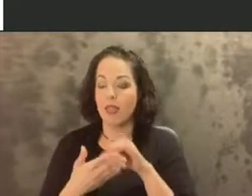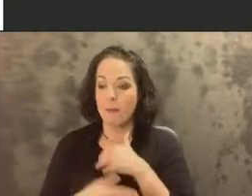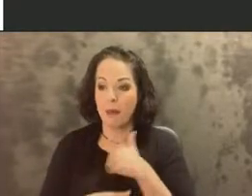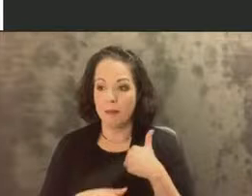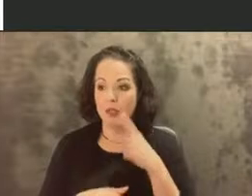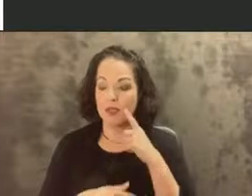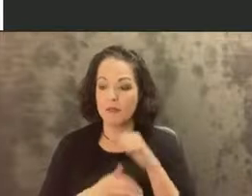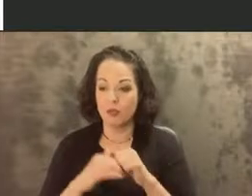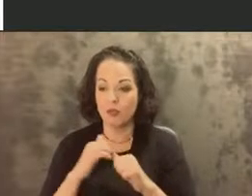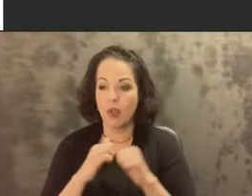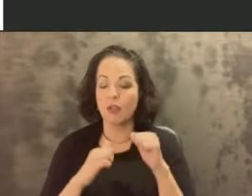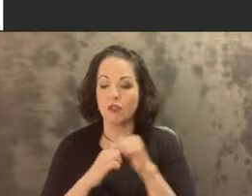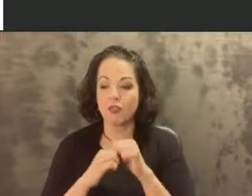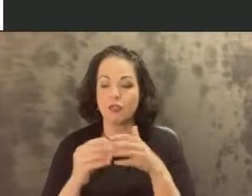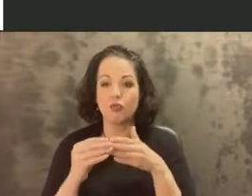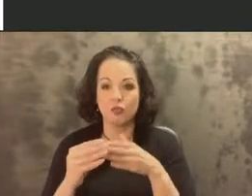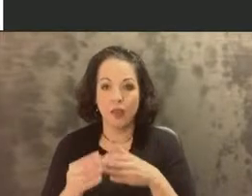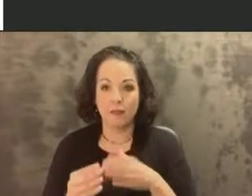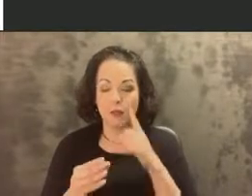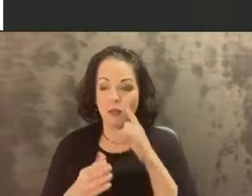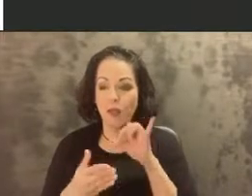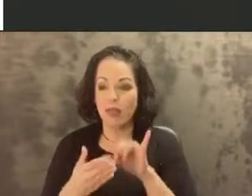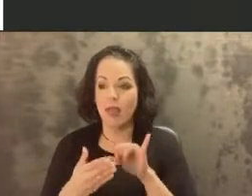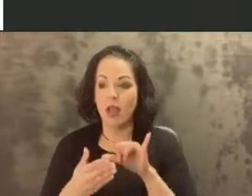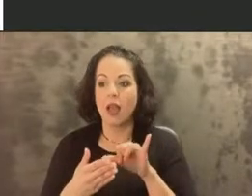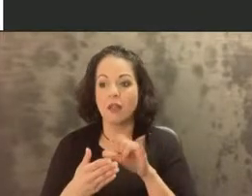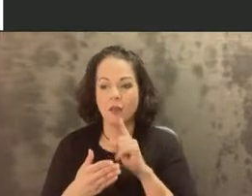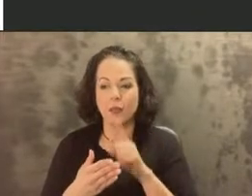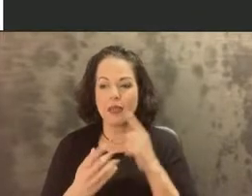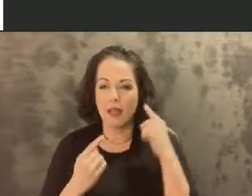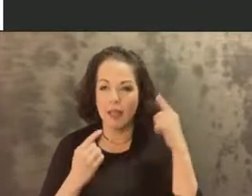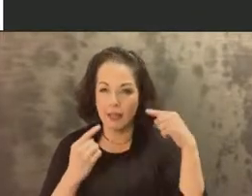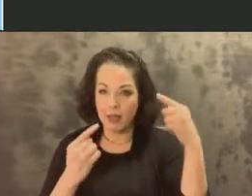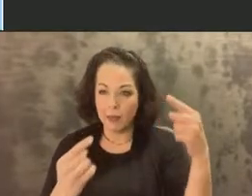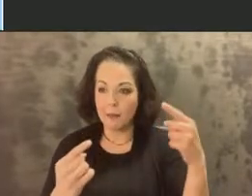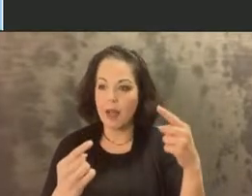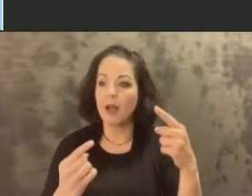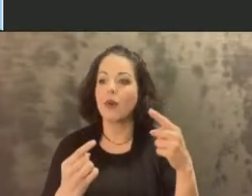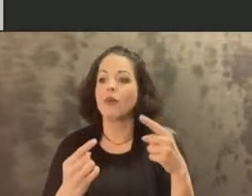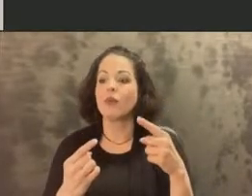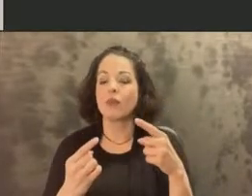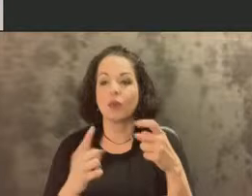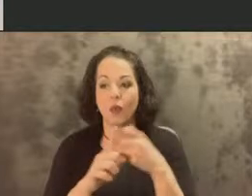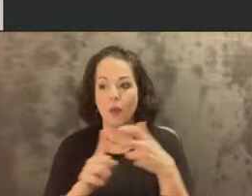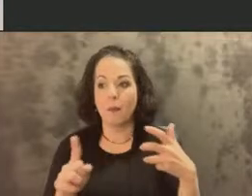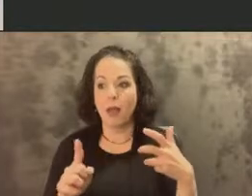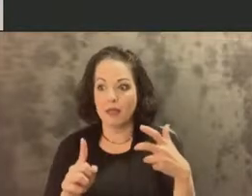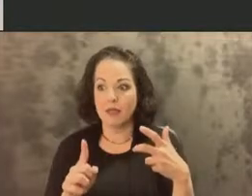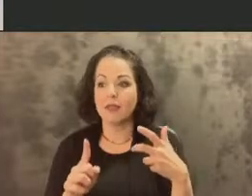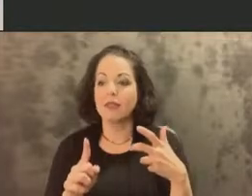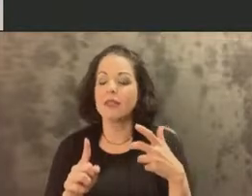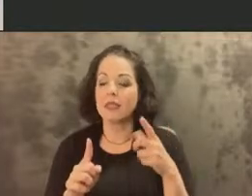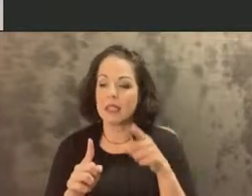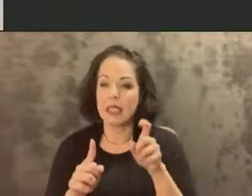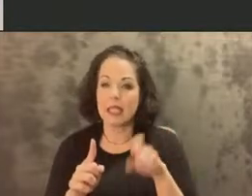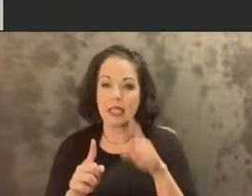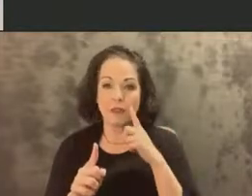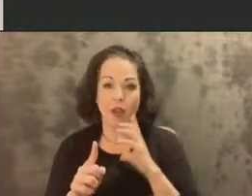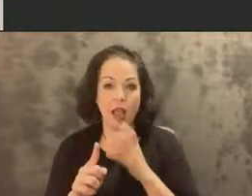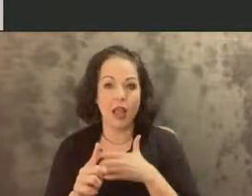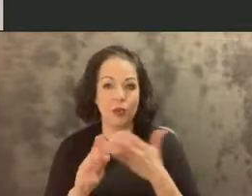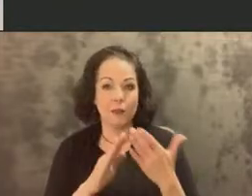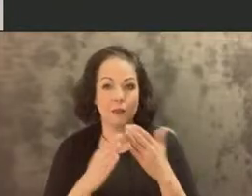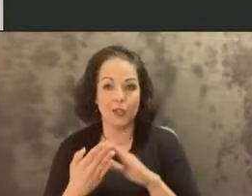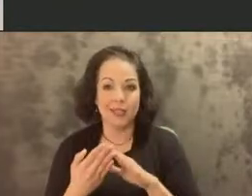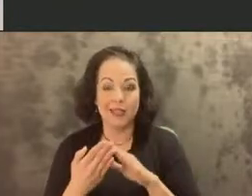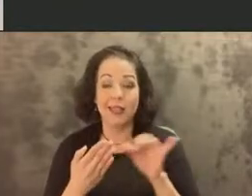structural drivers for really thinking through robustly the needs of our community. As